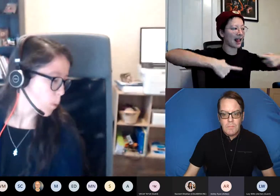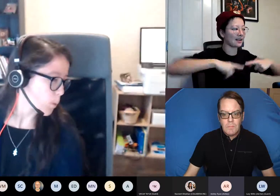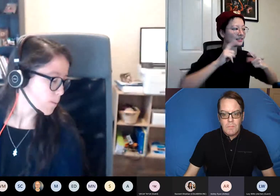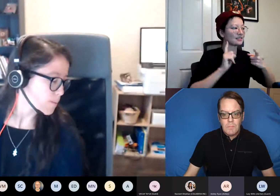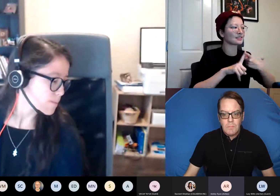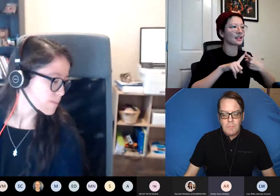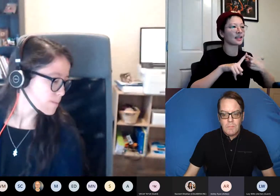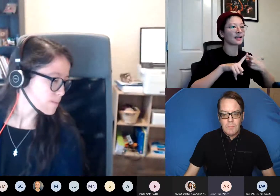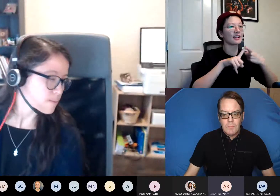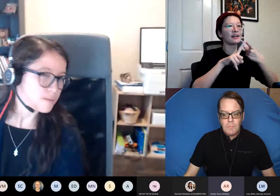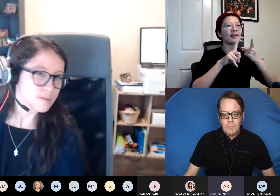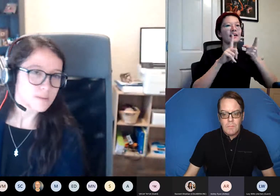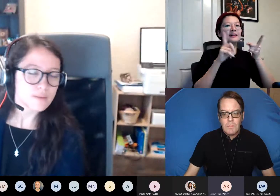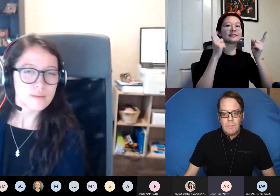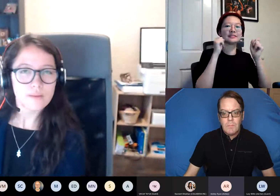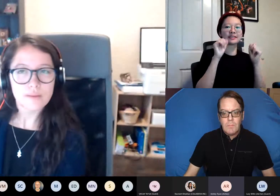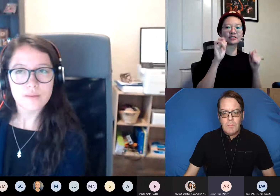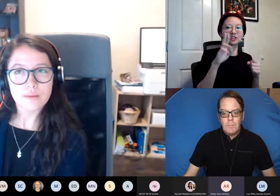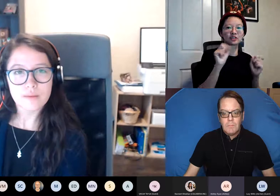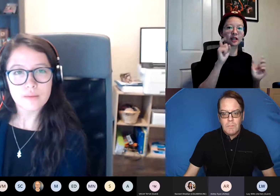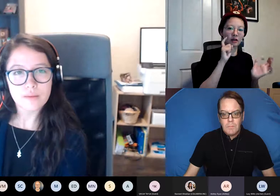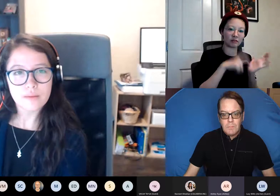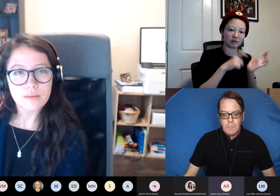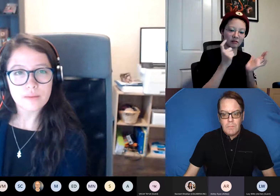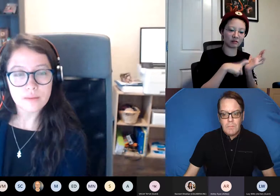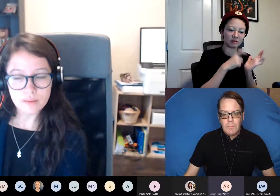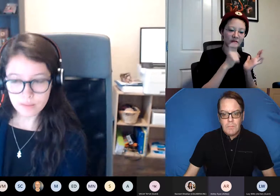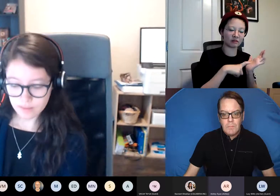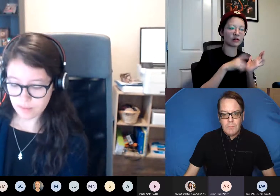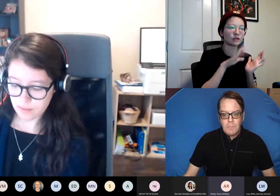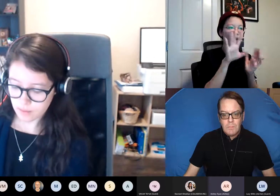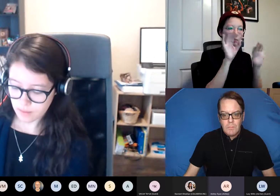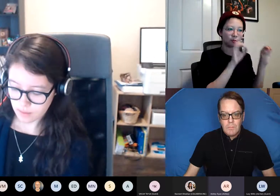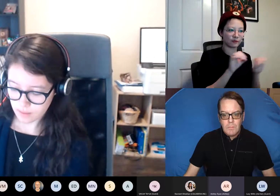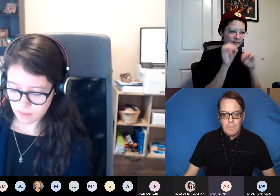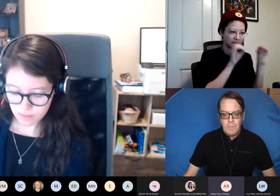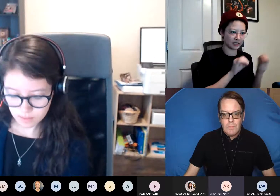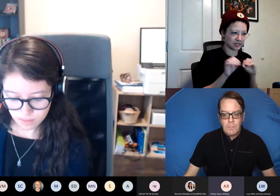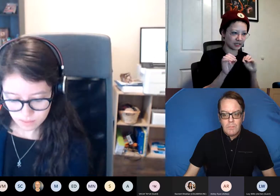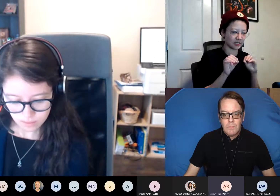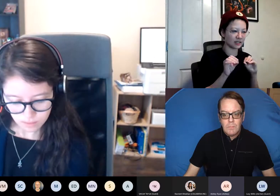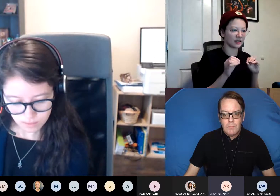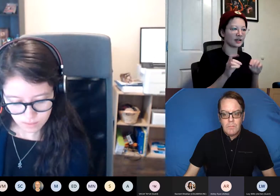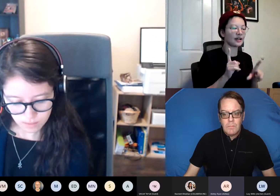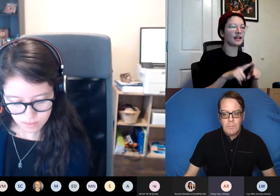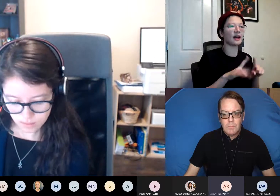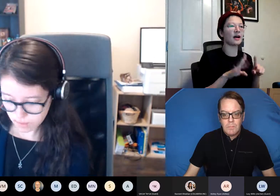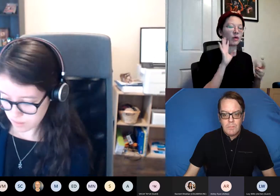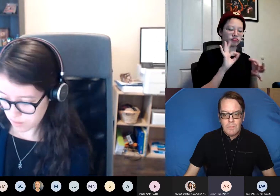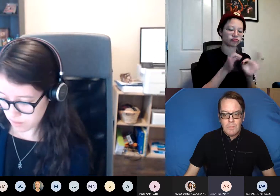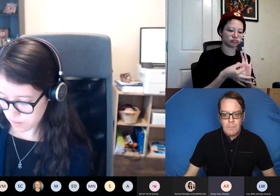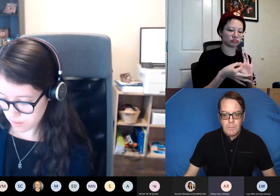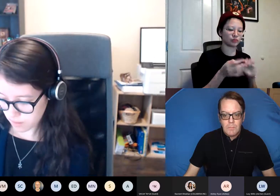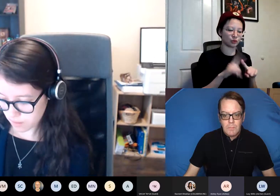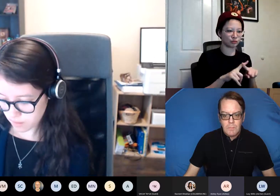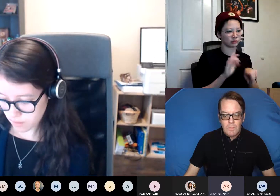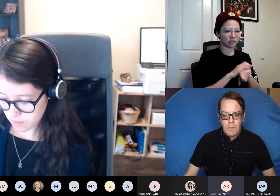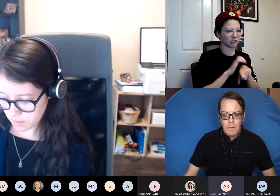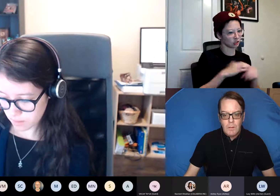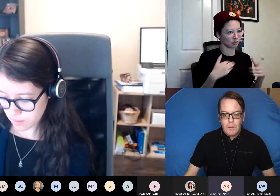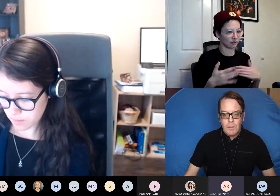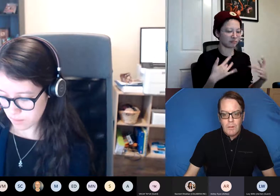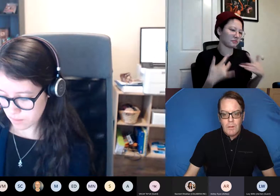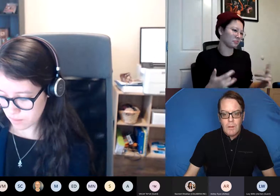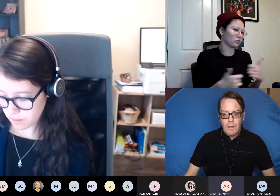the fingers and the hands. And when a person is using sign language, those sensors can detect the motion and